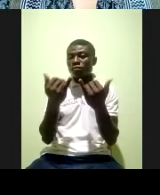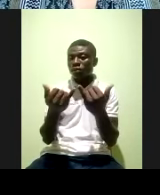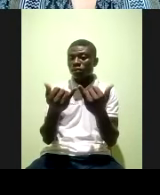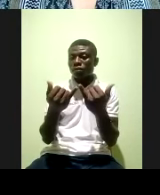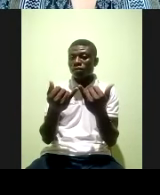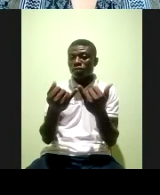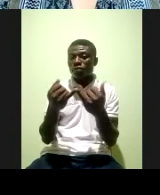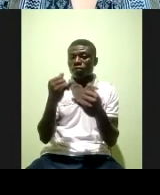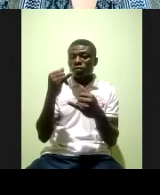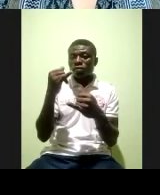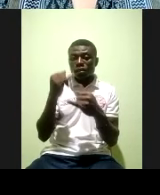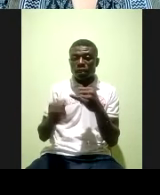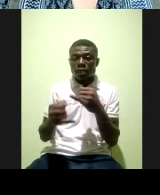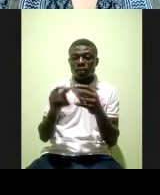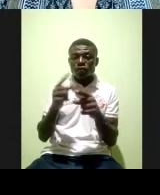last sound,